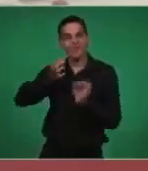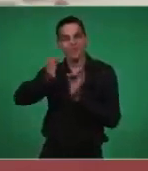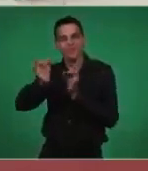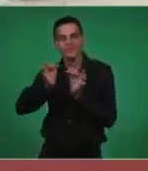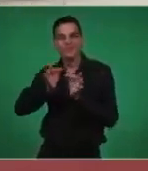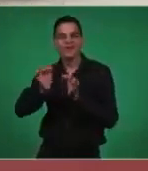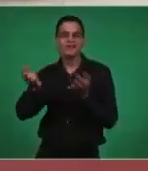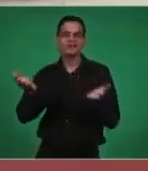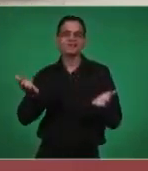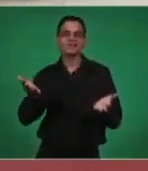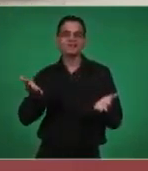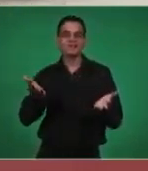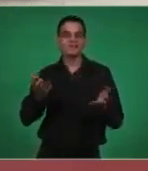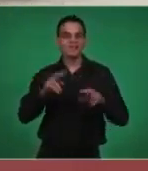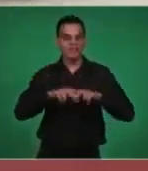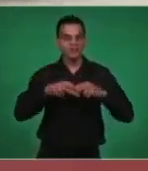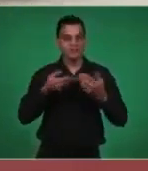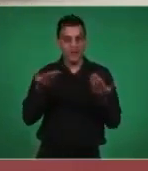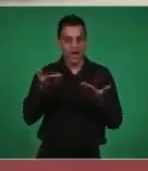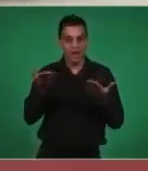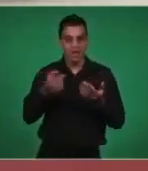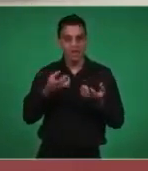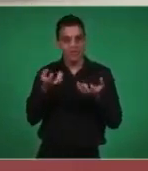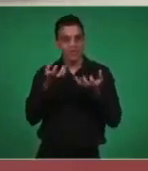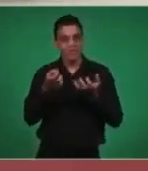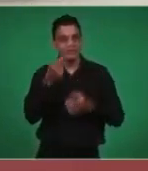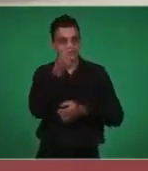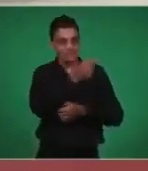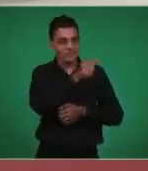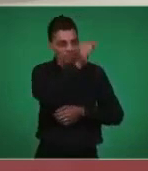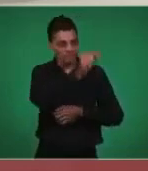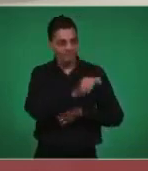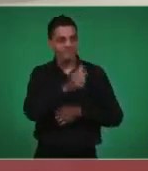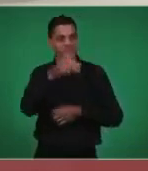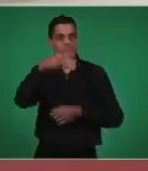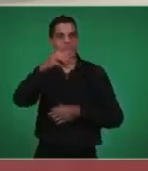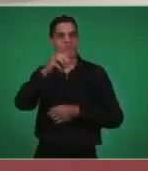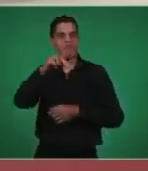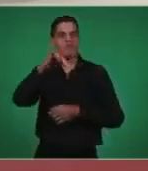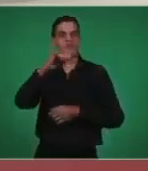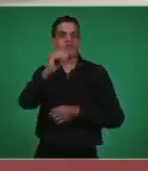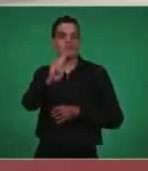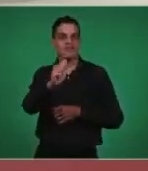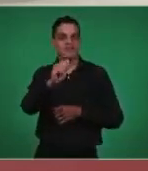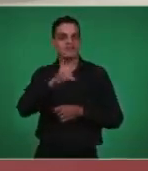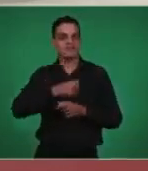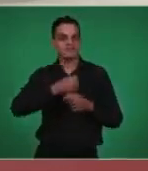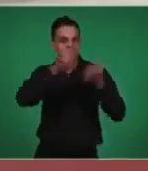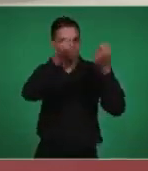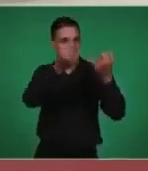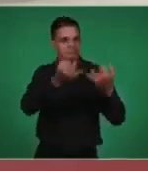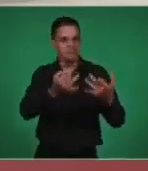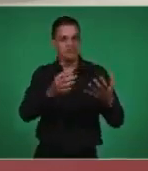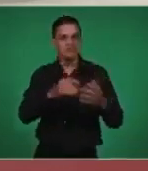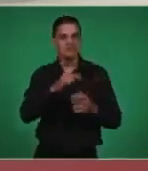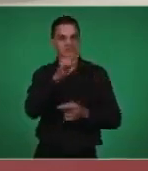far, because that person was organized. And I just wanted to say that you